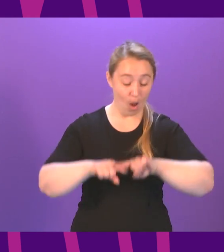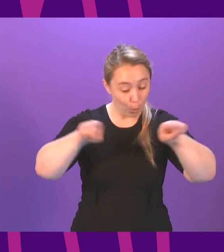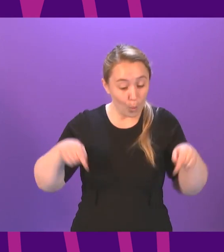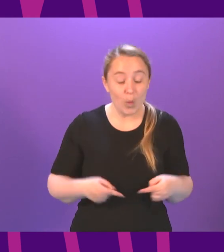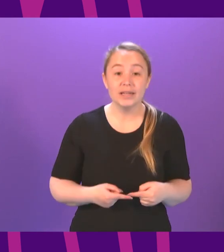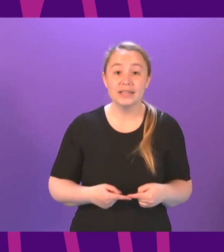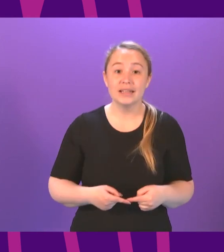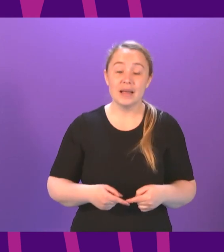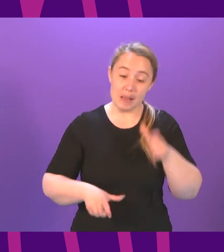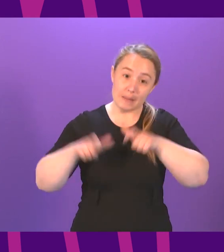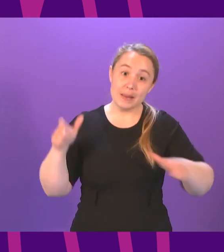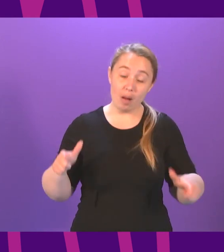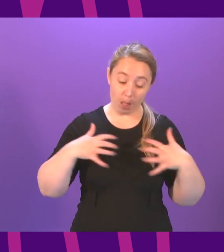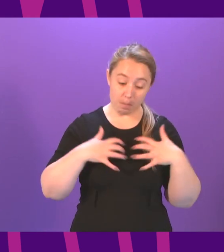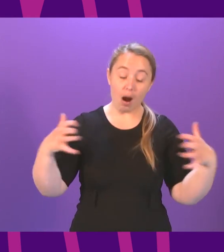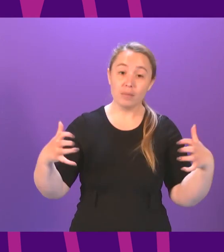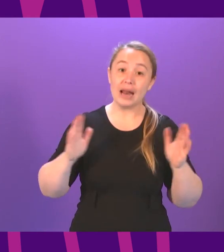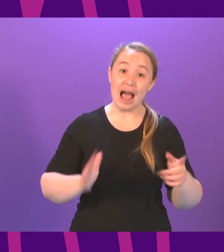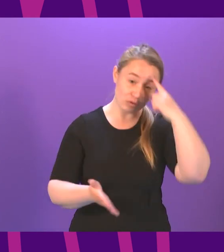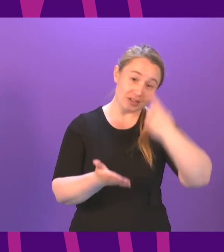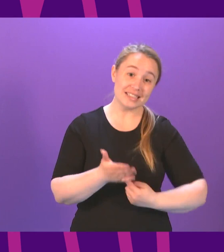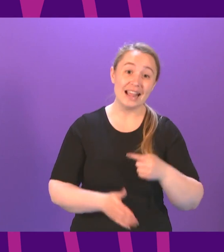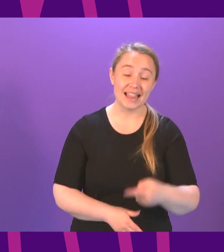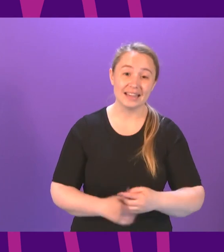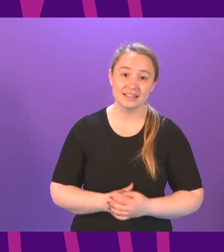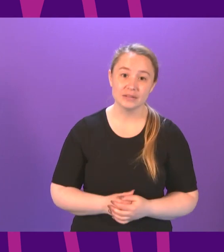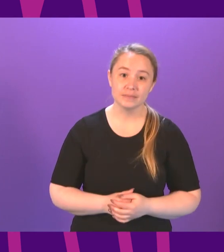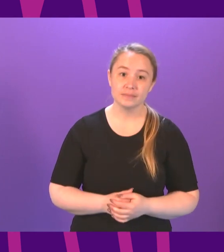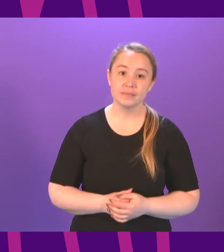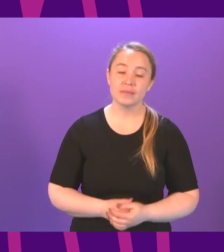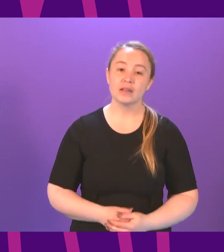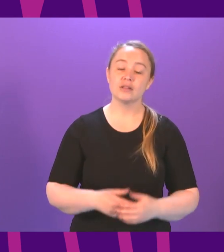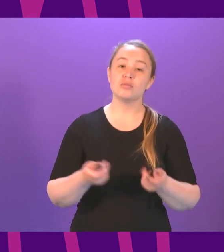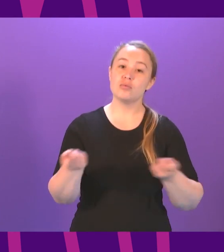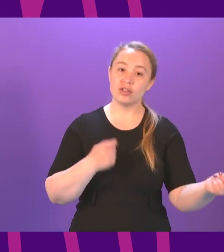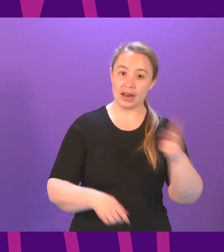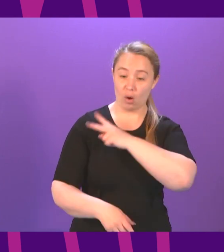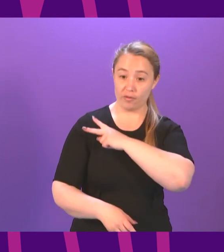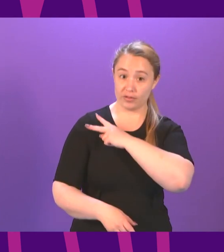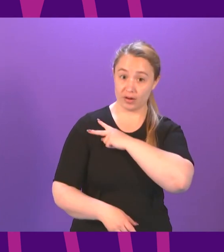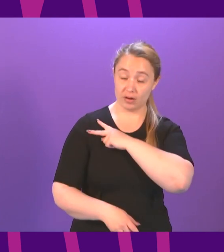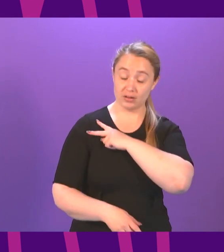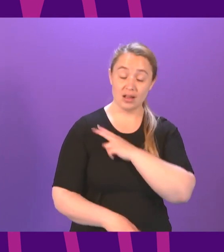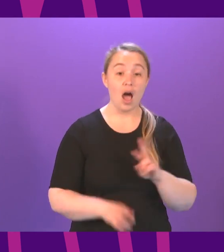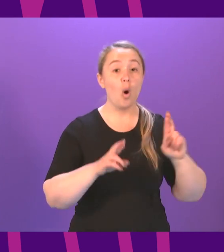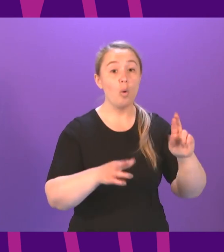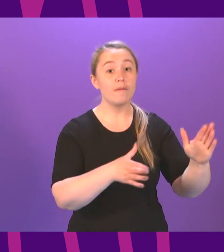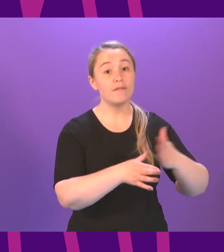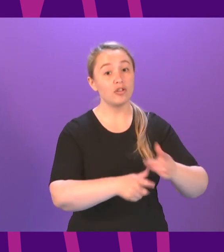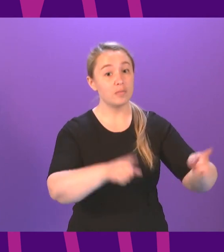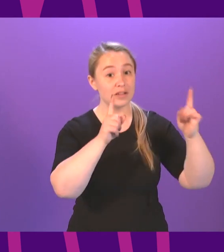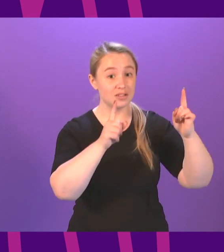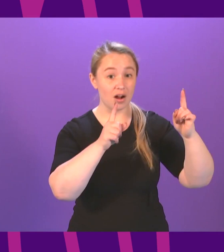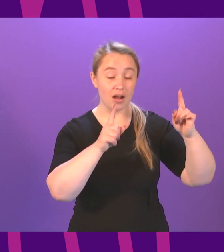us, the people in this room. Presiding Officer, I am hoping that the First Minister and everyone in this room